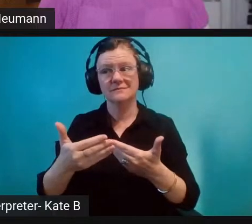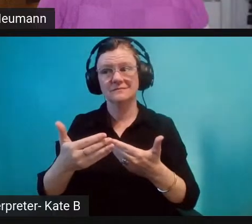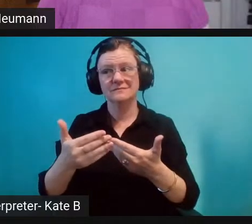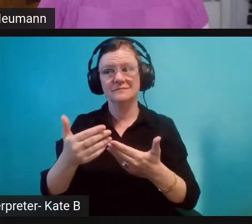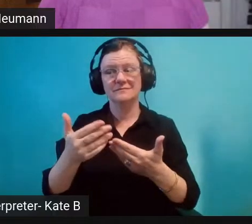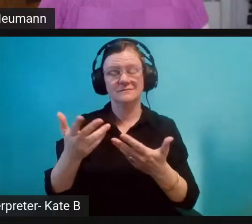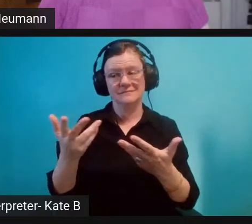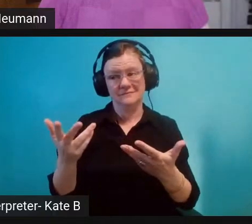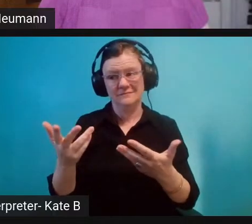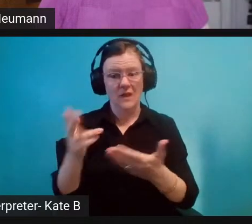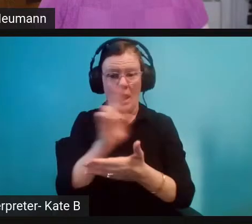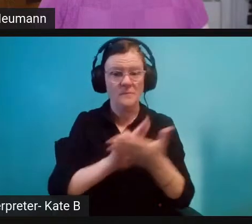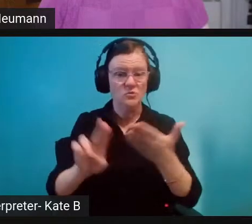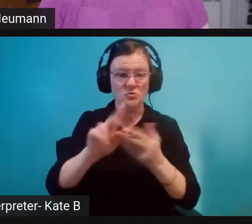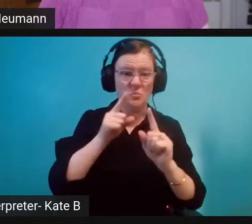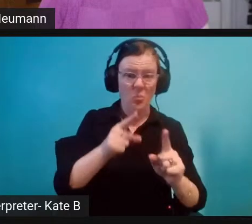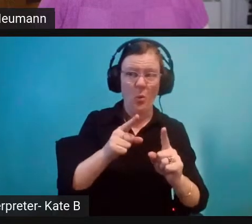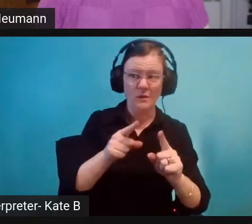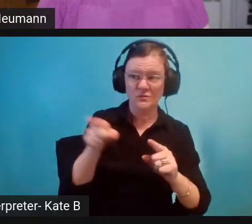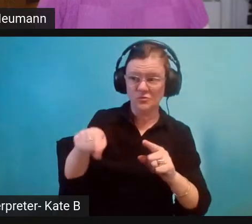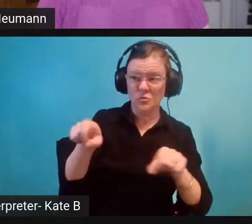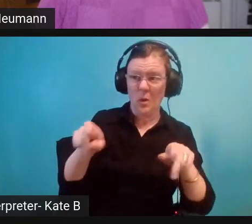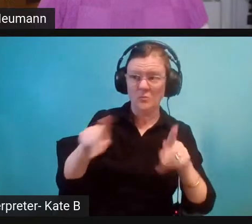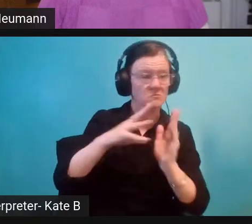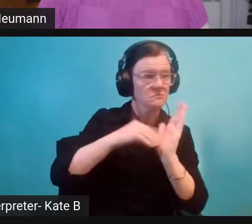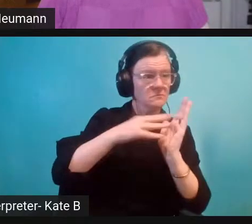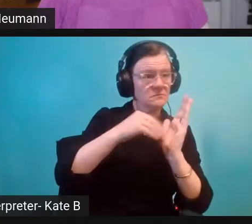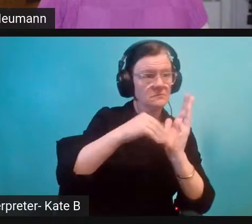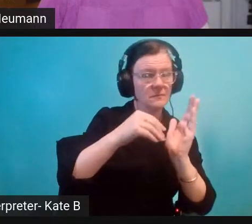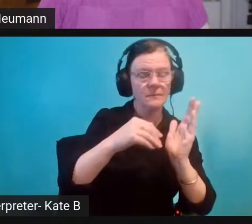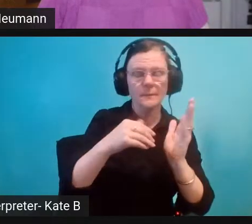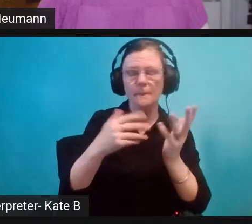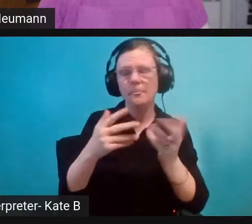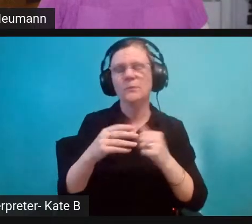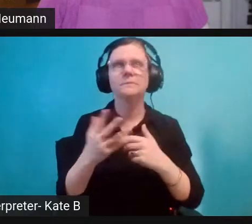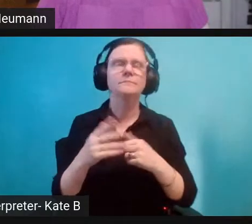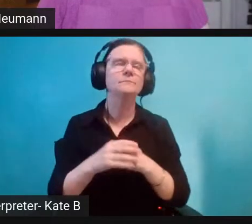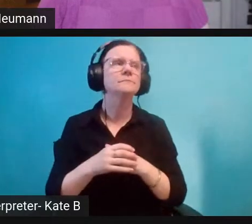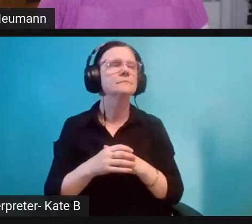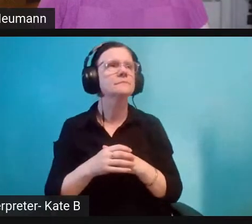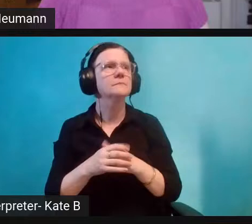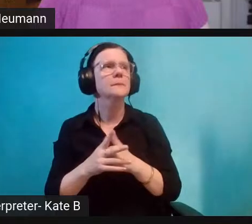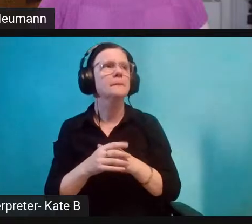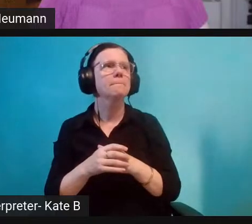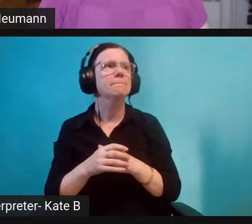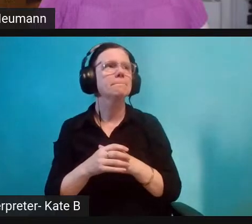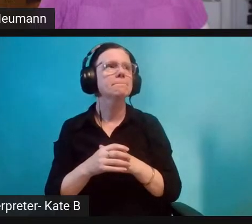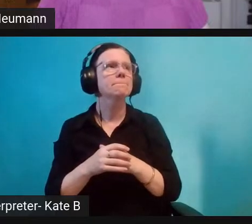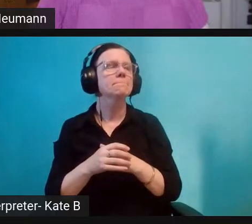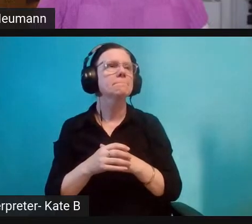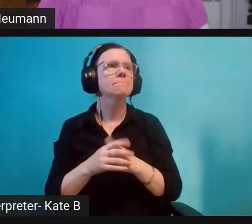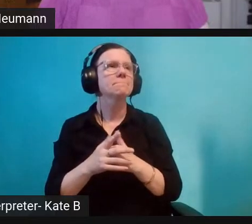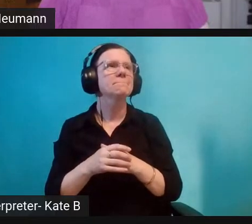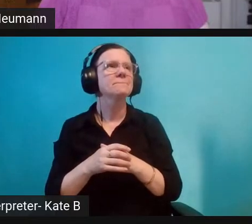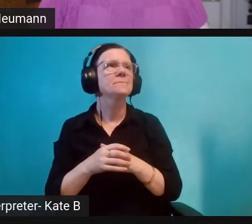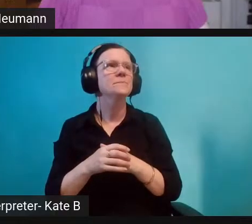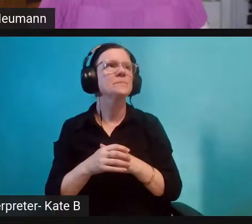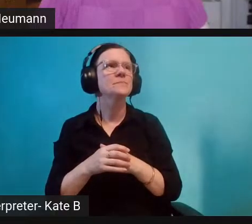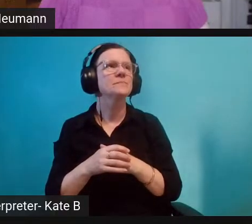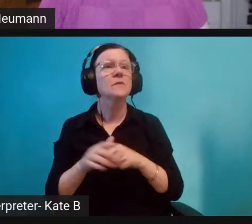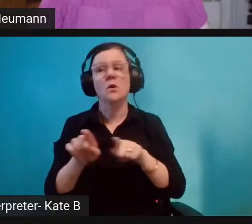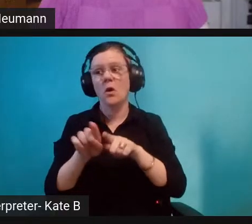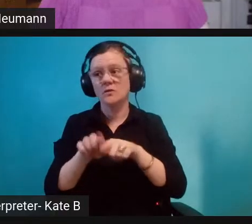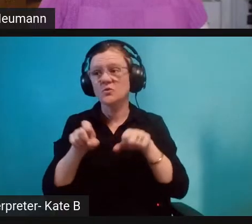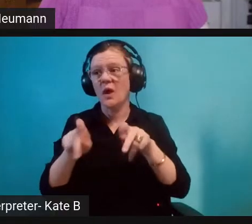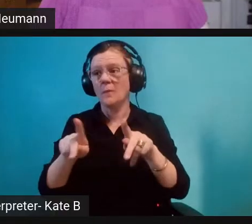universities are all about, but it's also, it's like, it's an opportunity to meet and share